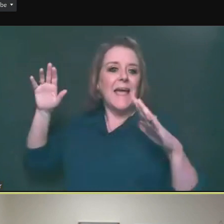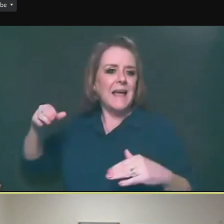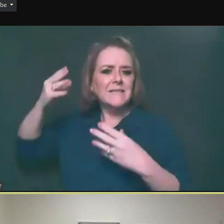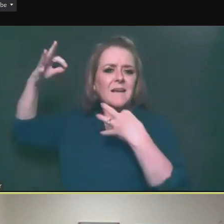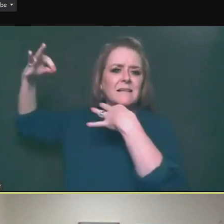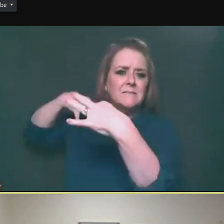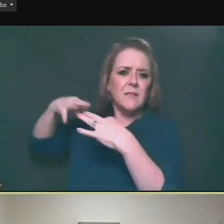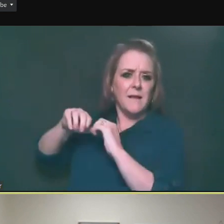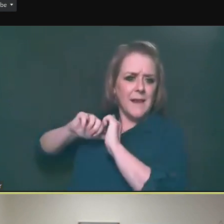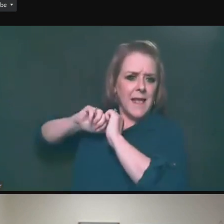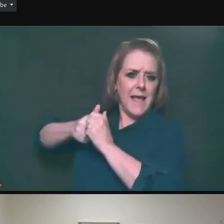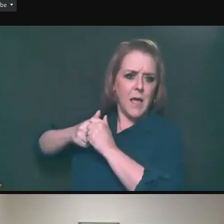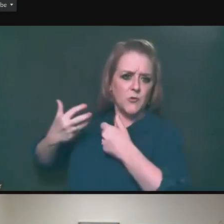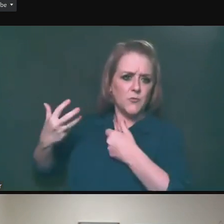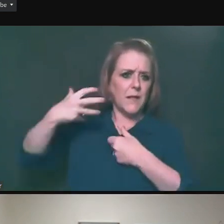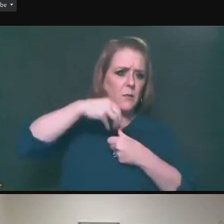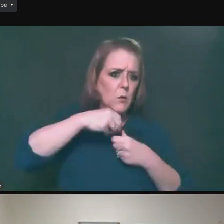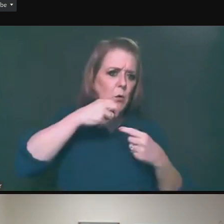be reported.